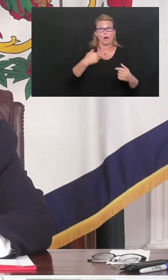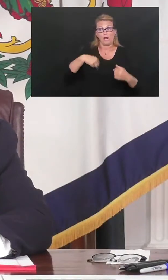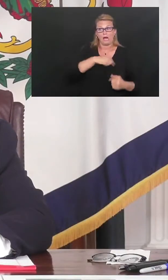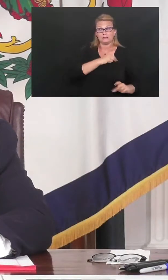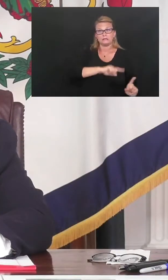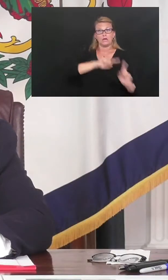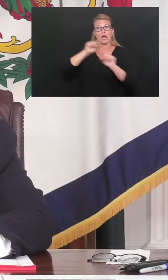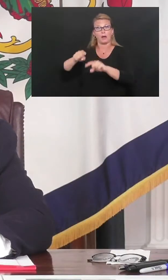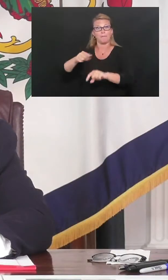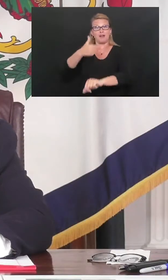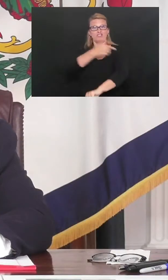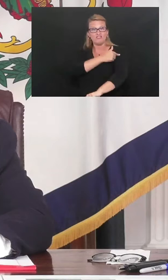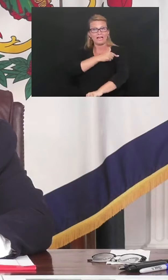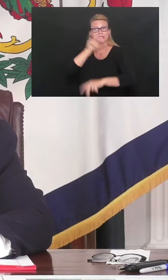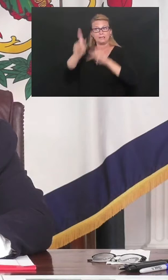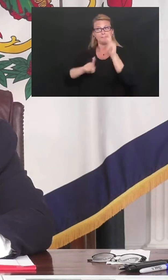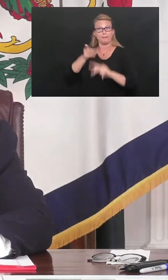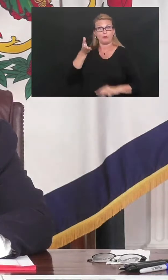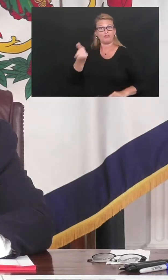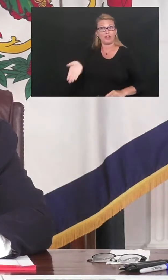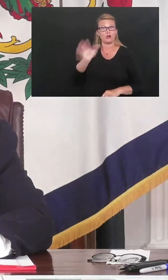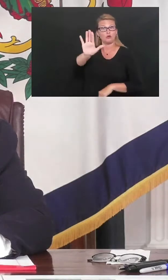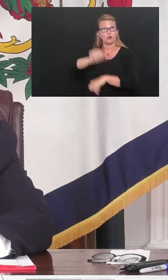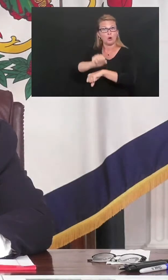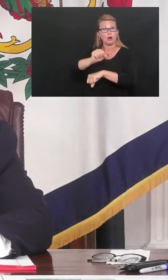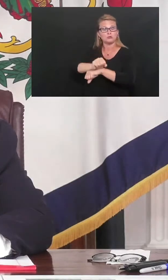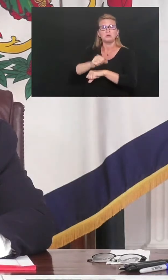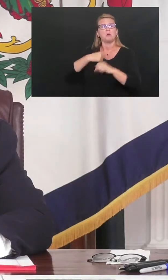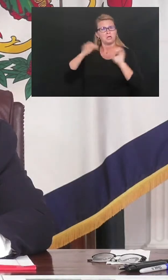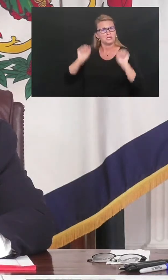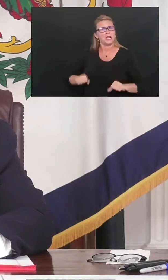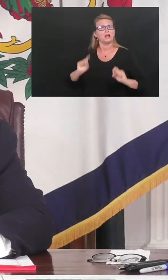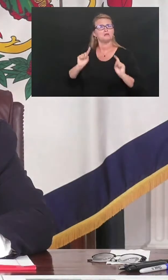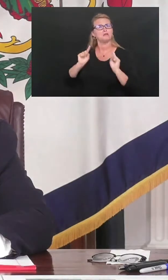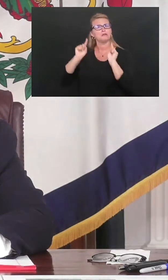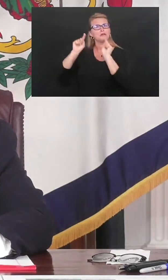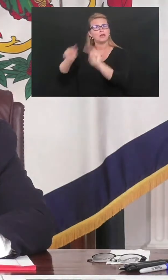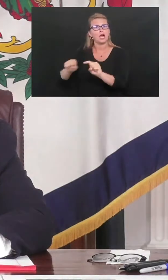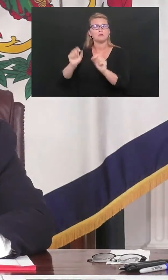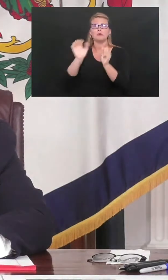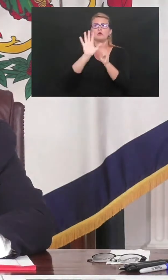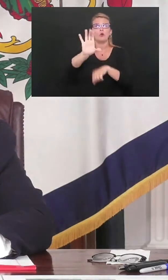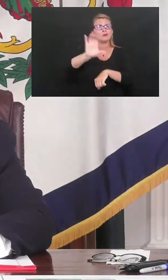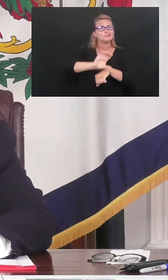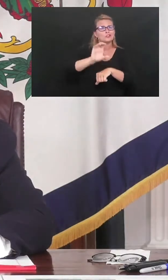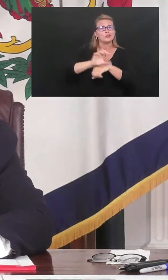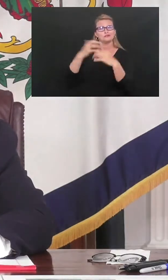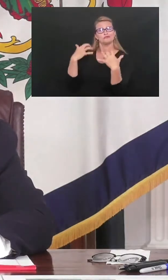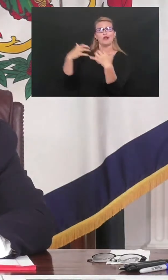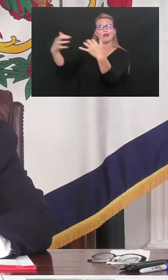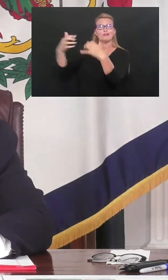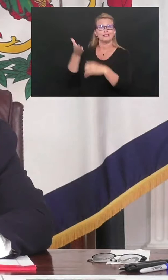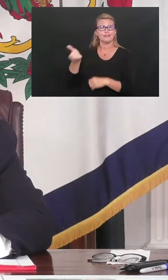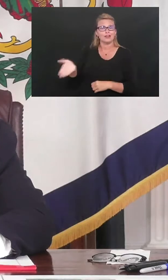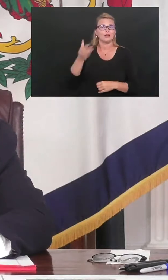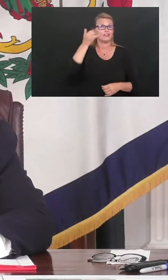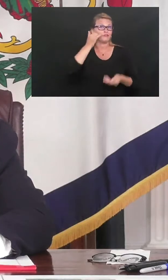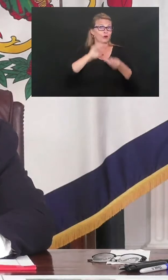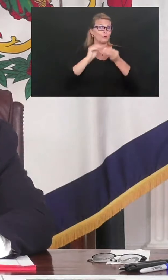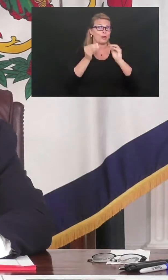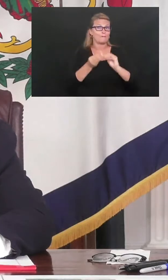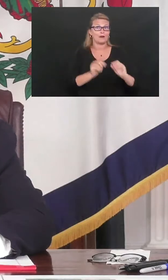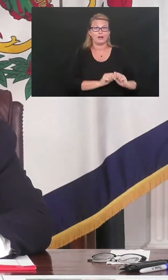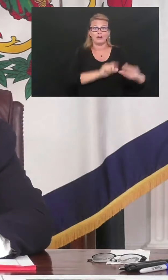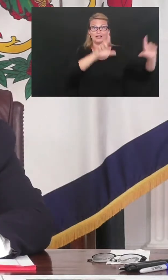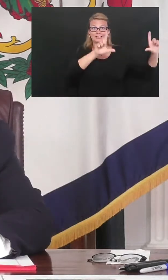come and vaccinate your folks, we'll be tickled to death to do it. The same with your congregations. The info line on COVID is